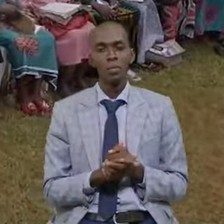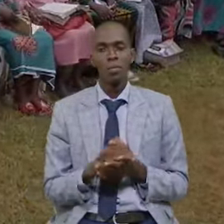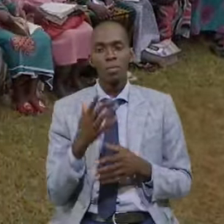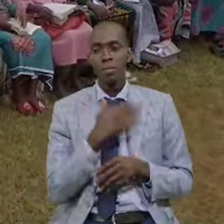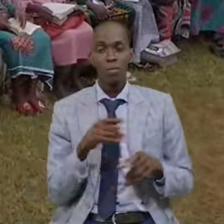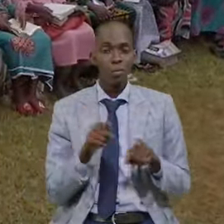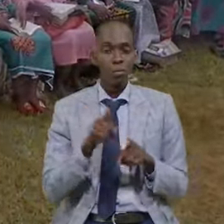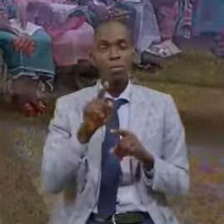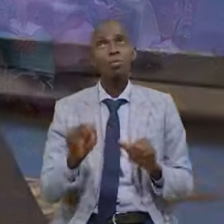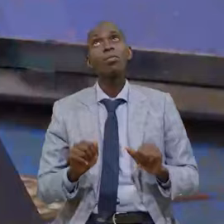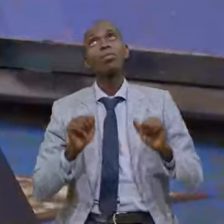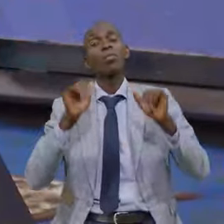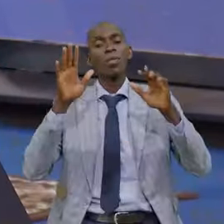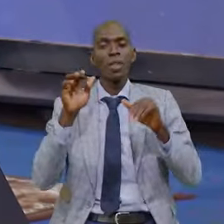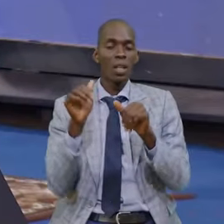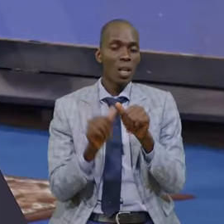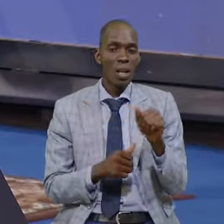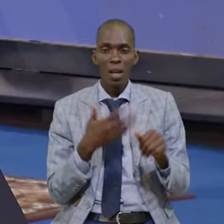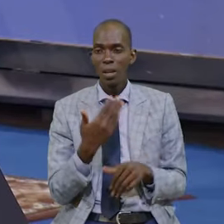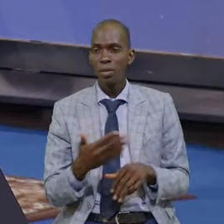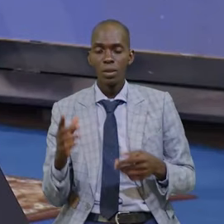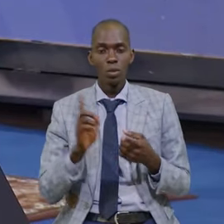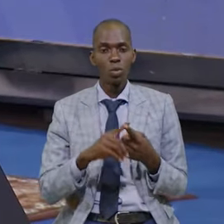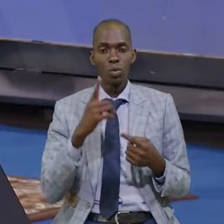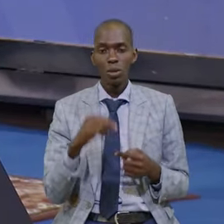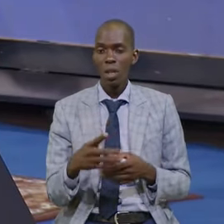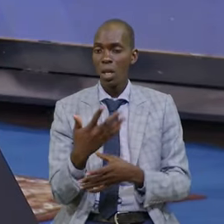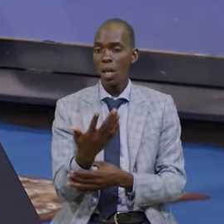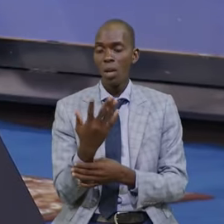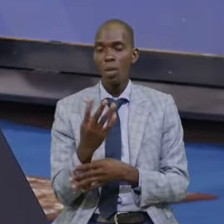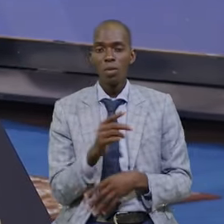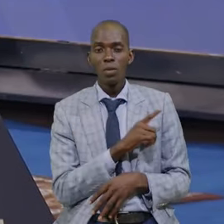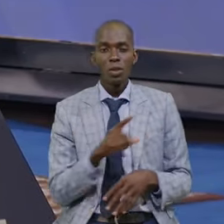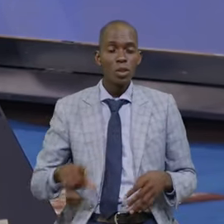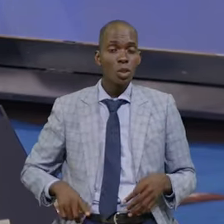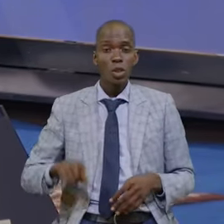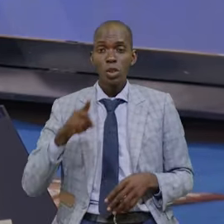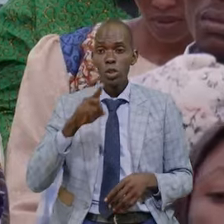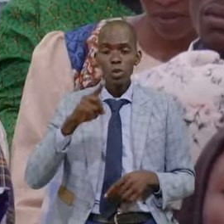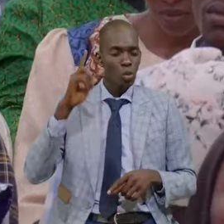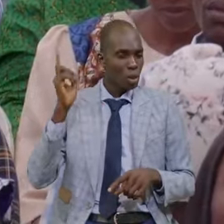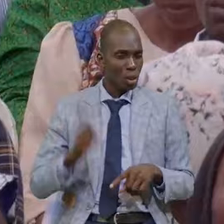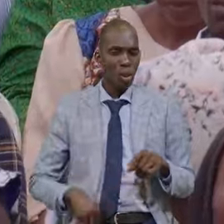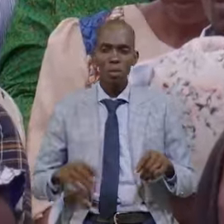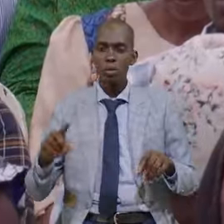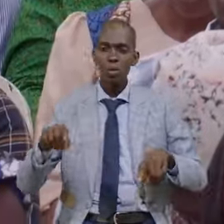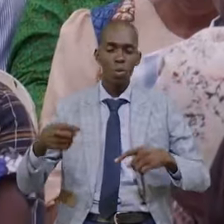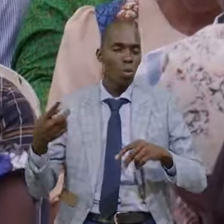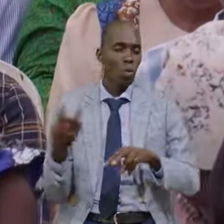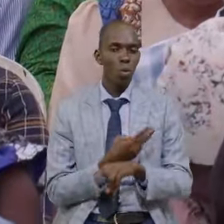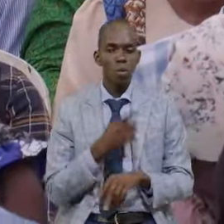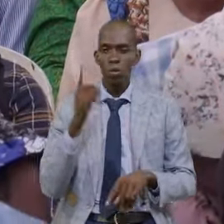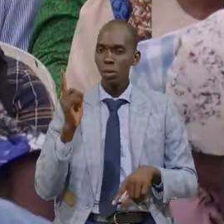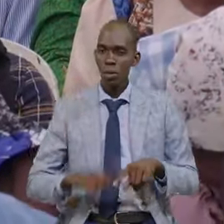surrender everything, everything to the hands of the Lord, you cannot go worse. You cannot go